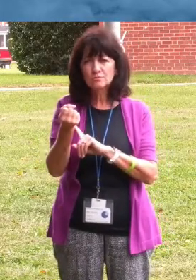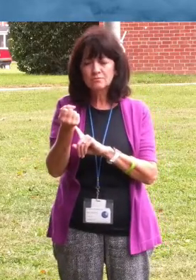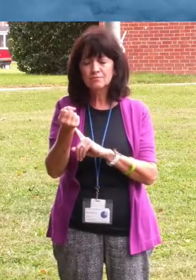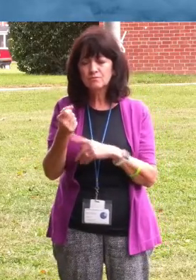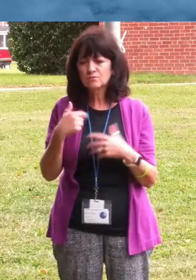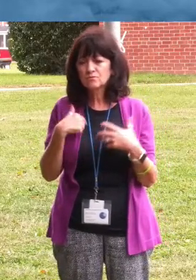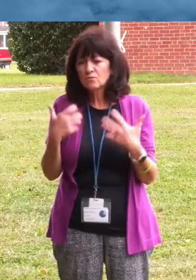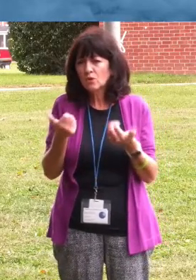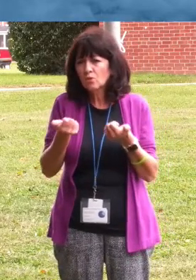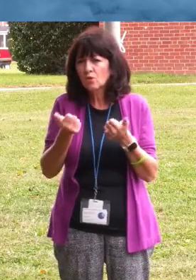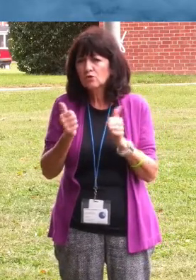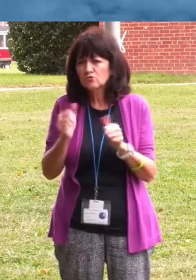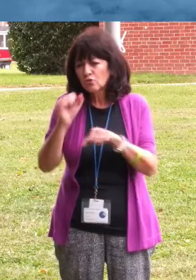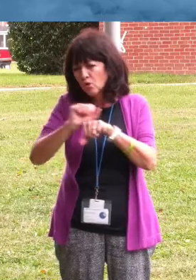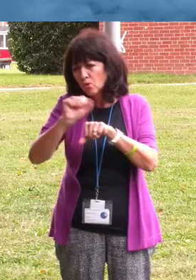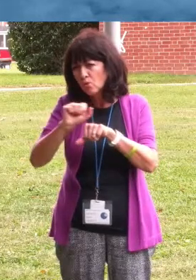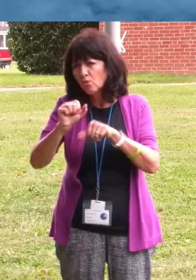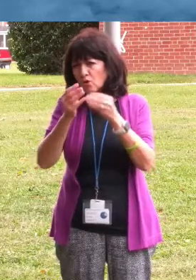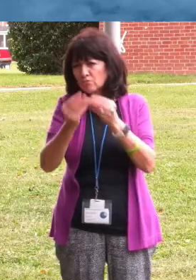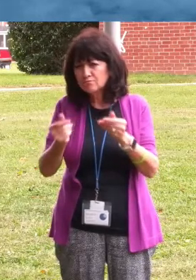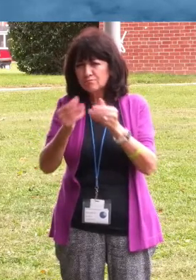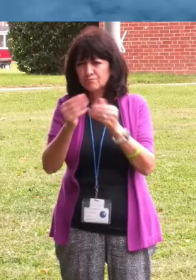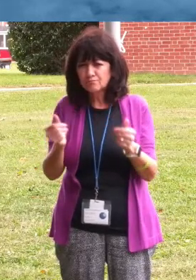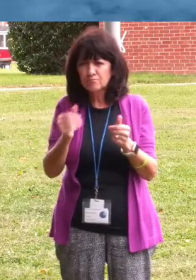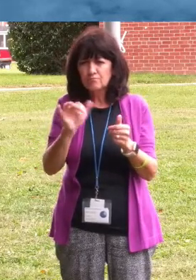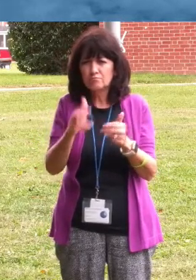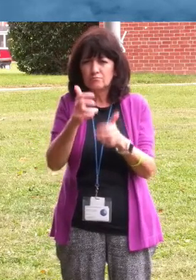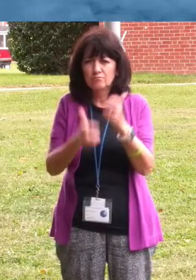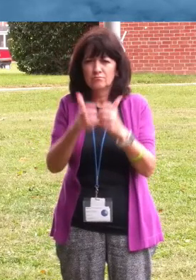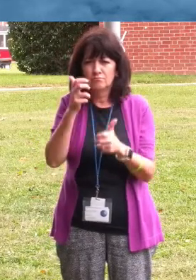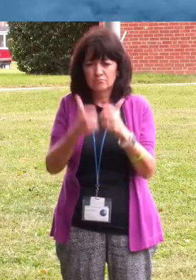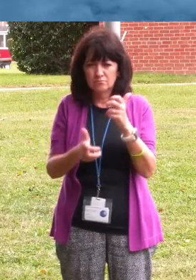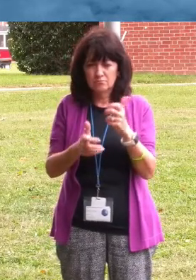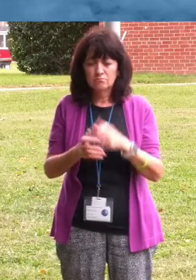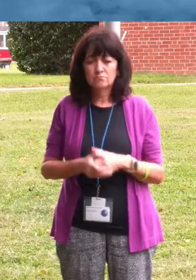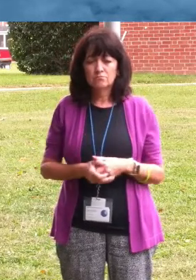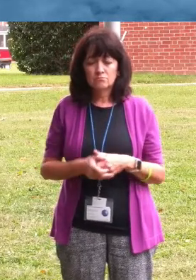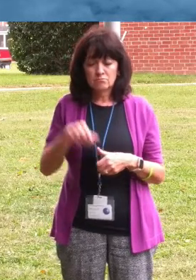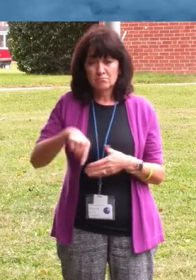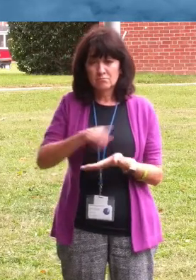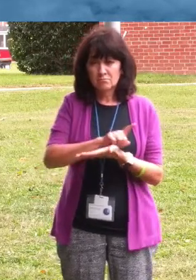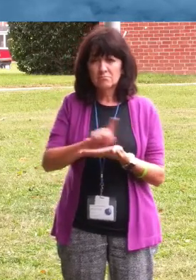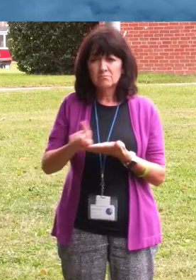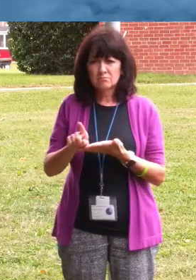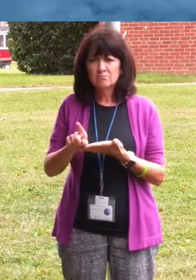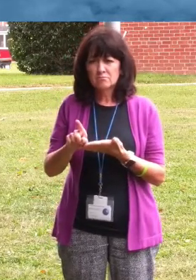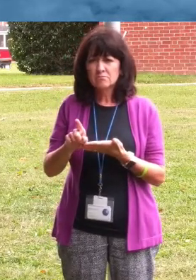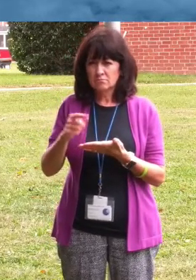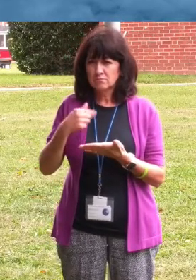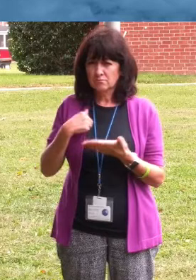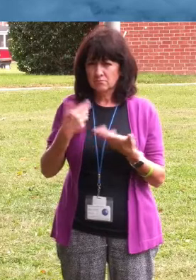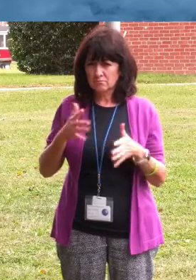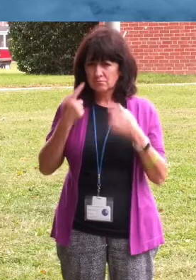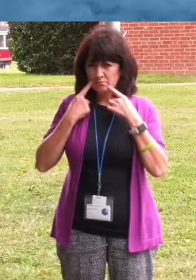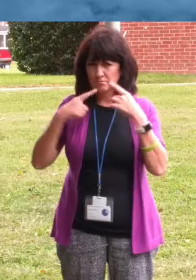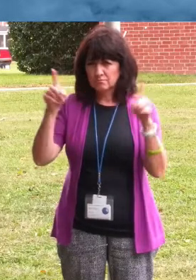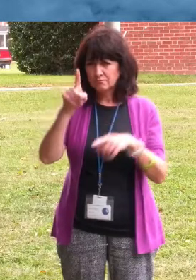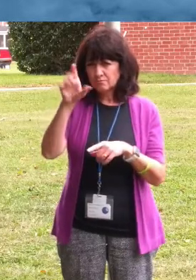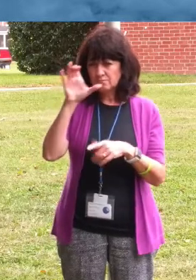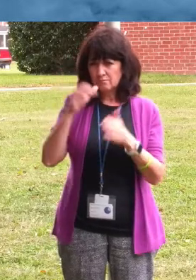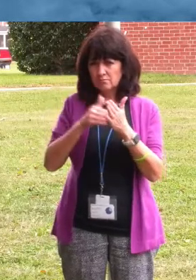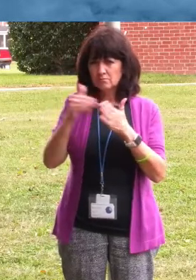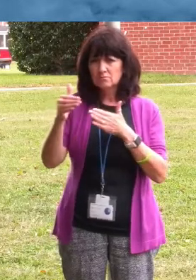future. So this week we've announced, prior to this week, we announced a $100 million investment